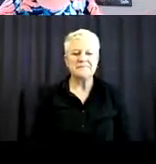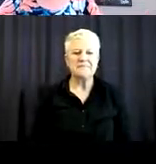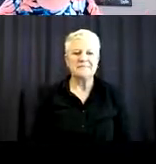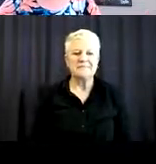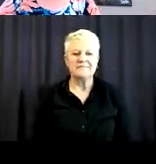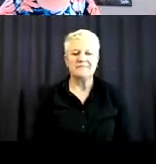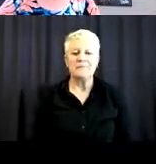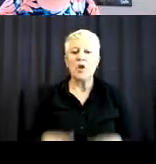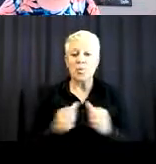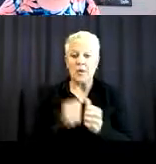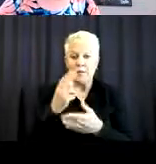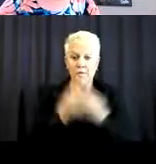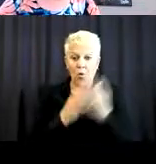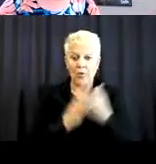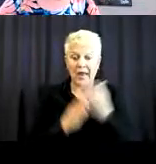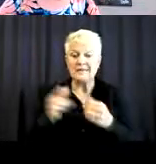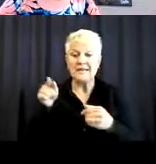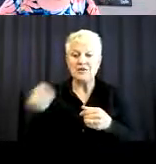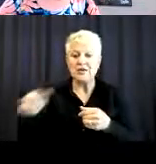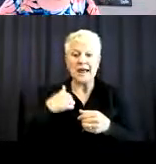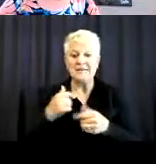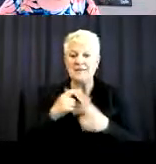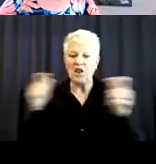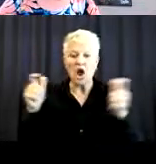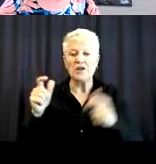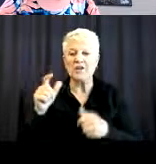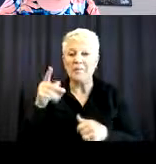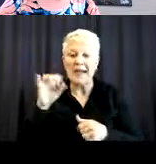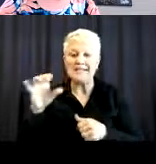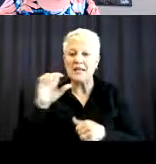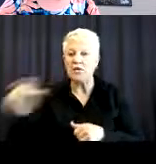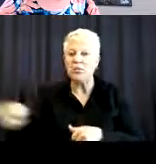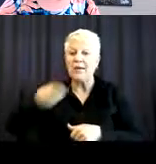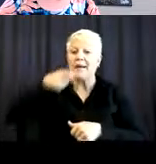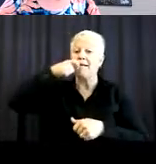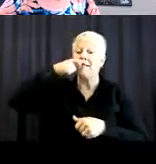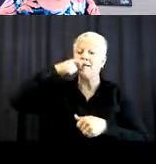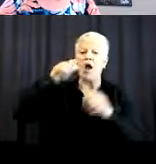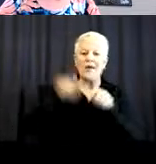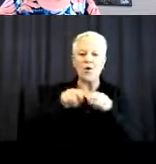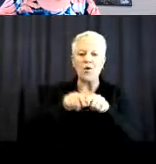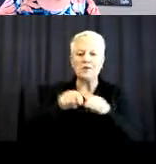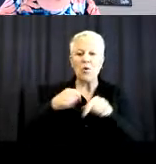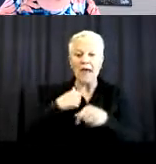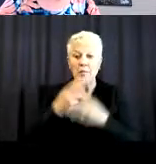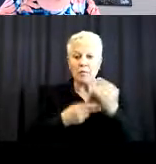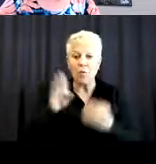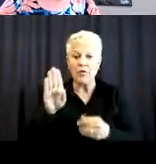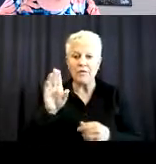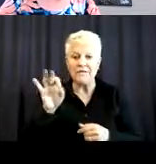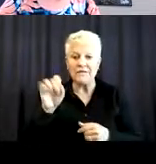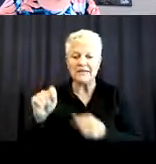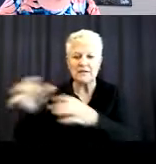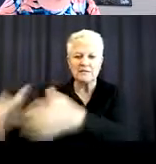With both hands, she brings a large plastic ring to her mouth. At the same time, she tugs on a metal cup using both her feet, holding it almost